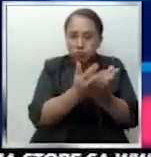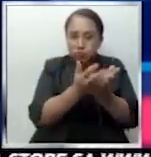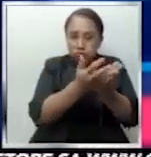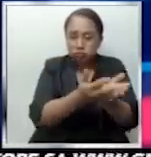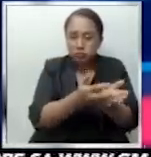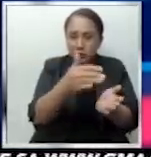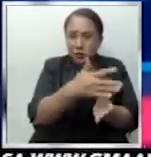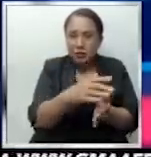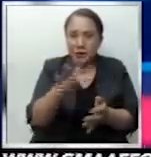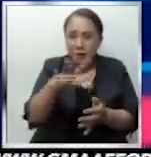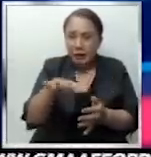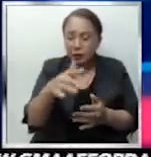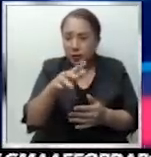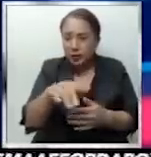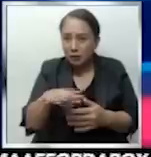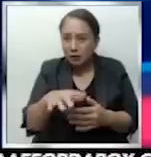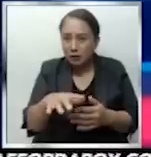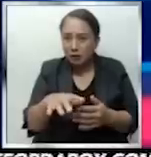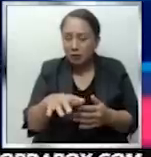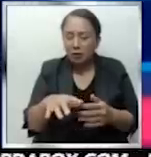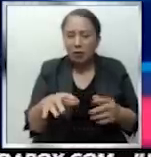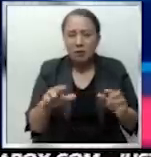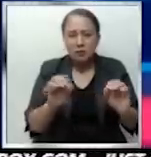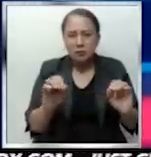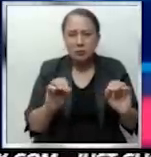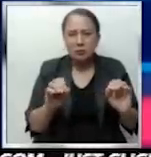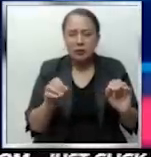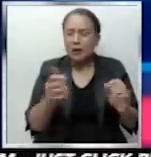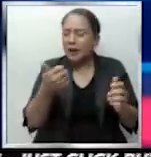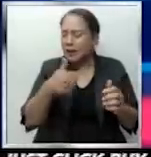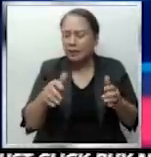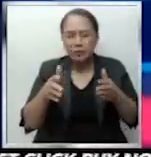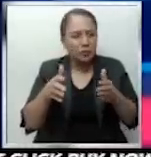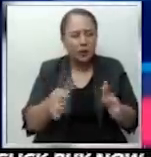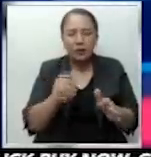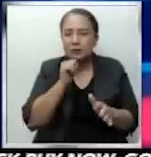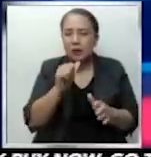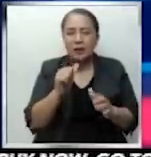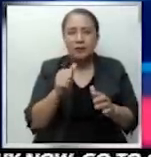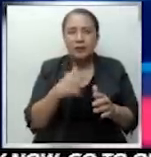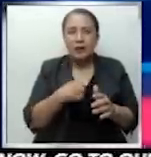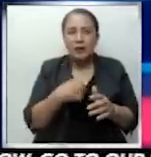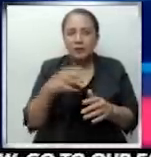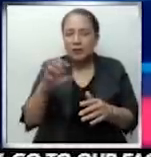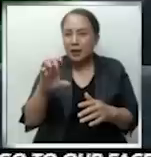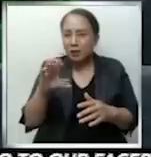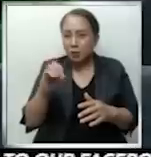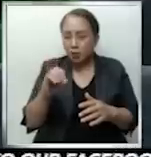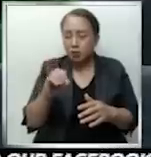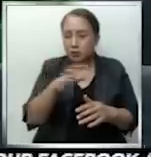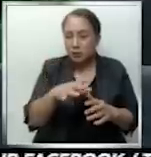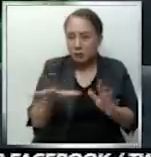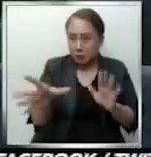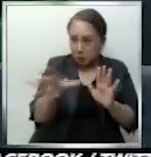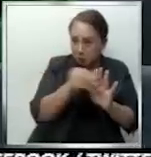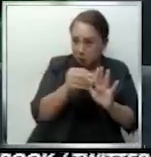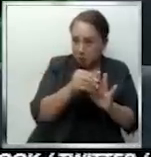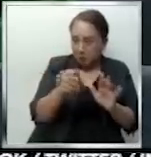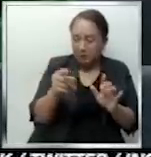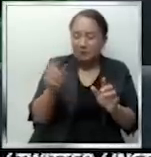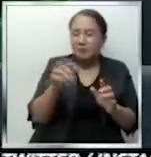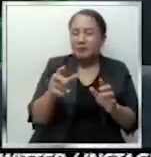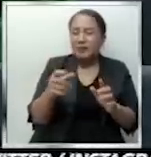So that aggressive behavior could come in any form. It's not, I don't see the EDCA site as a magnet for that. But these EDCA sites are